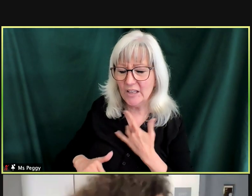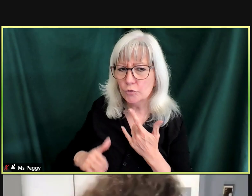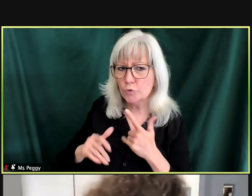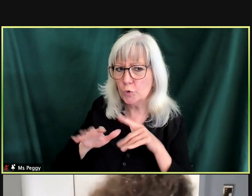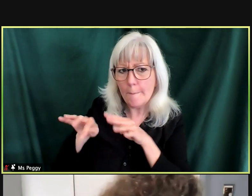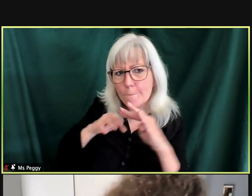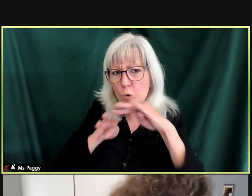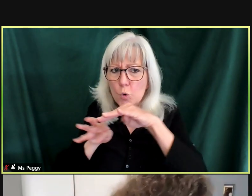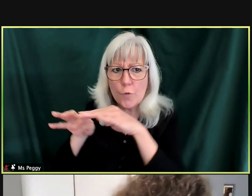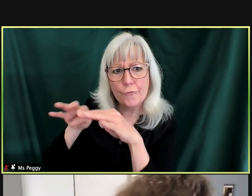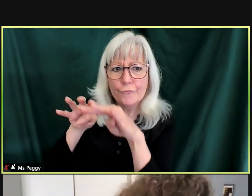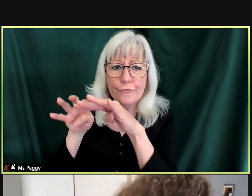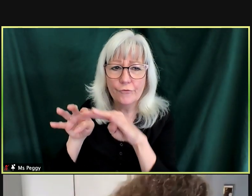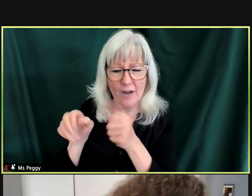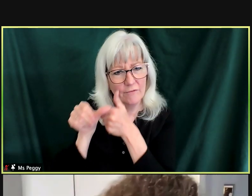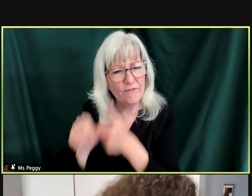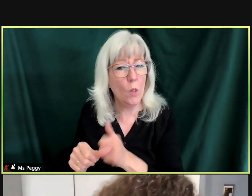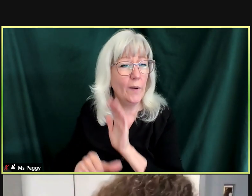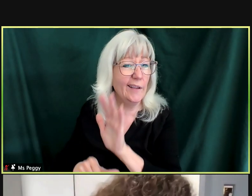moving.